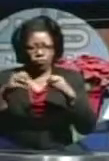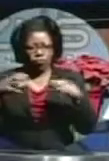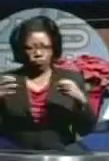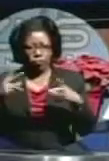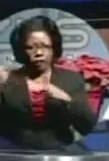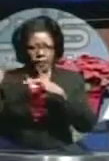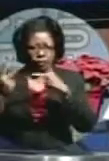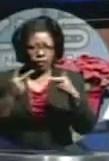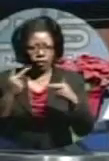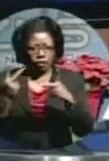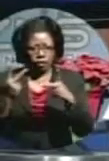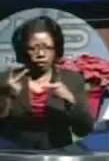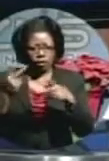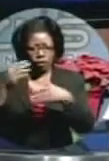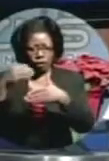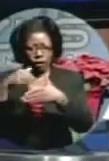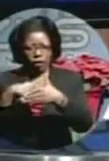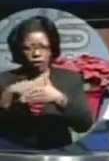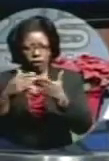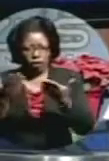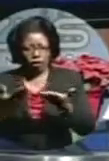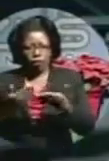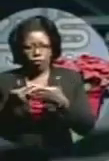port before year's end.